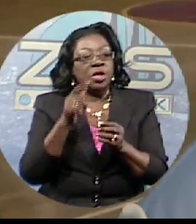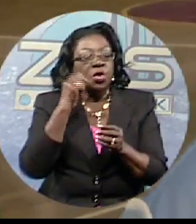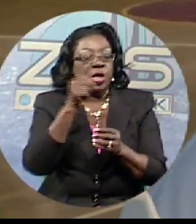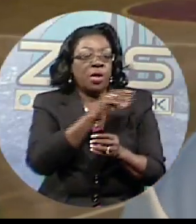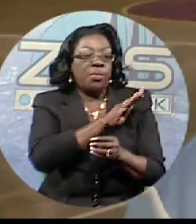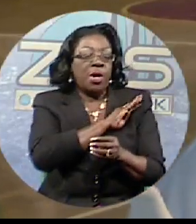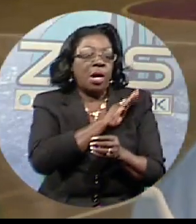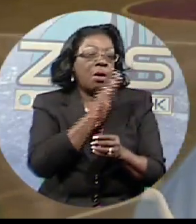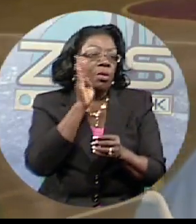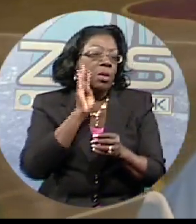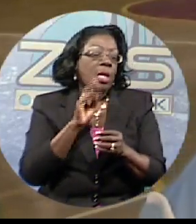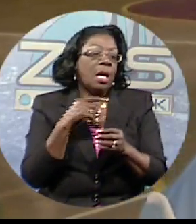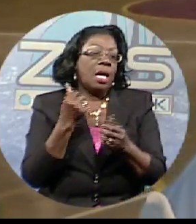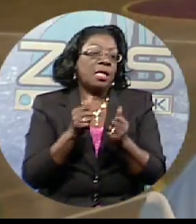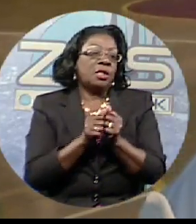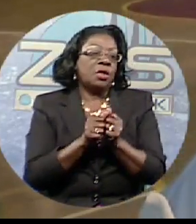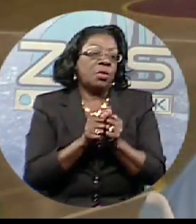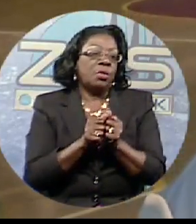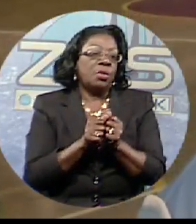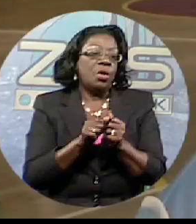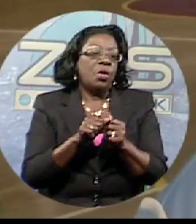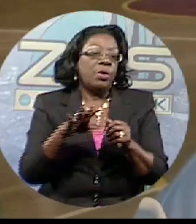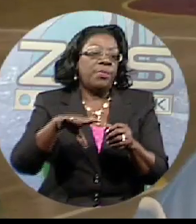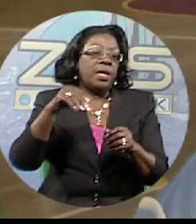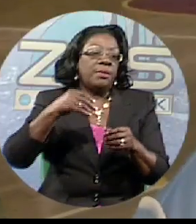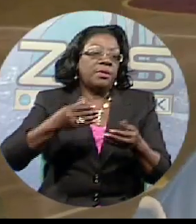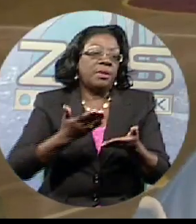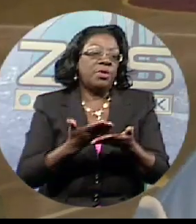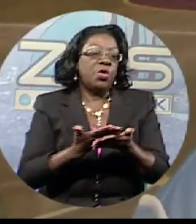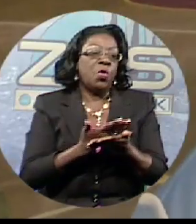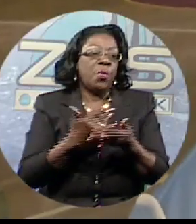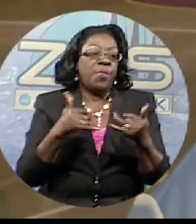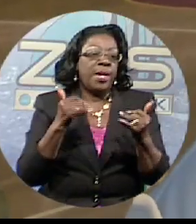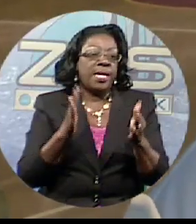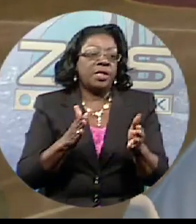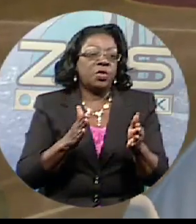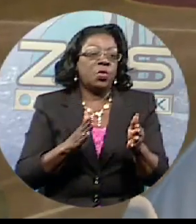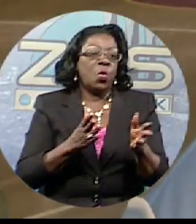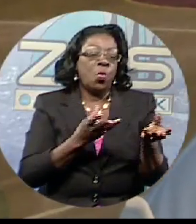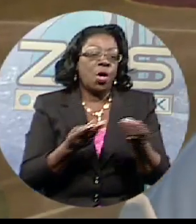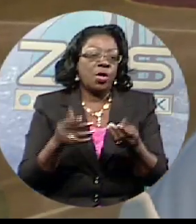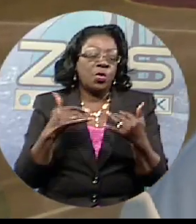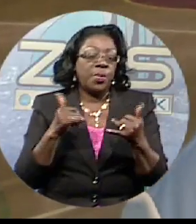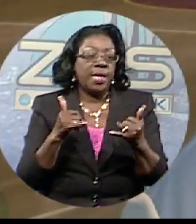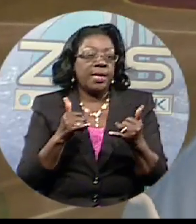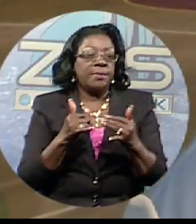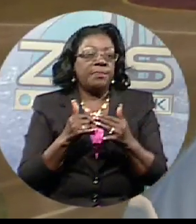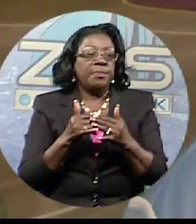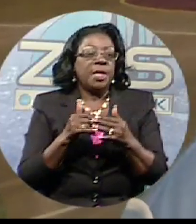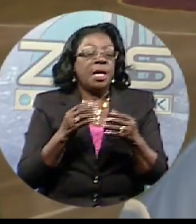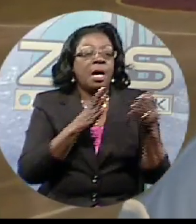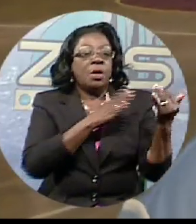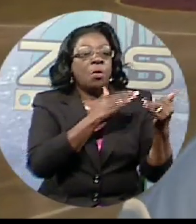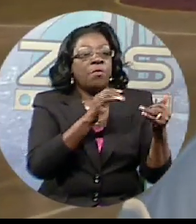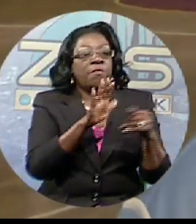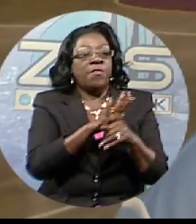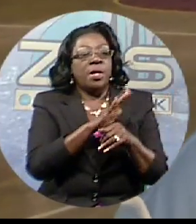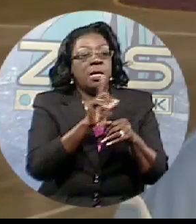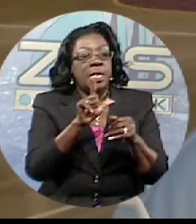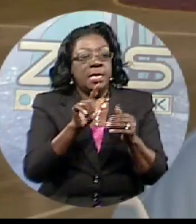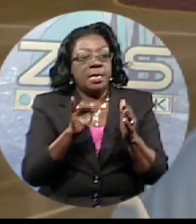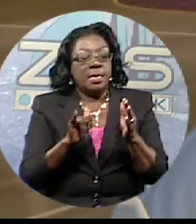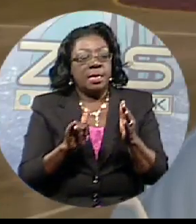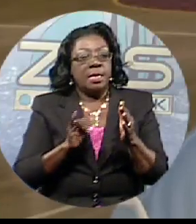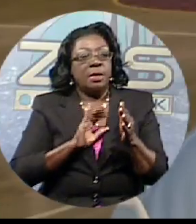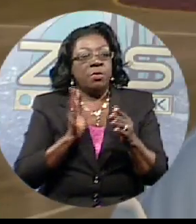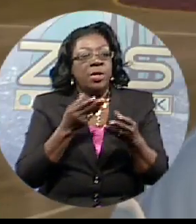Winey. And we pick up one or two players who are willing to play a role, and hopefully